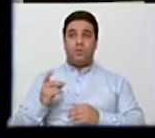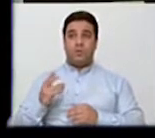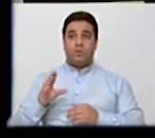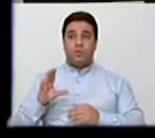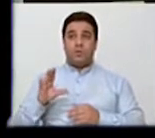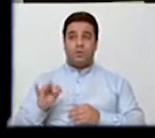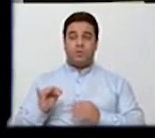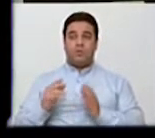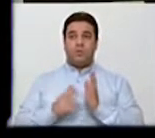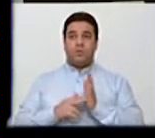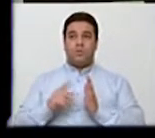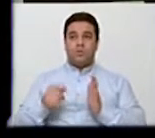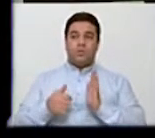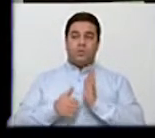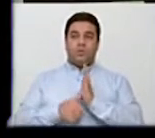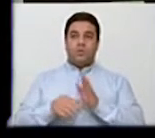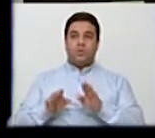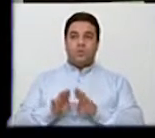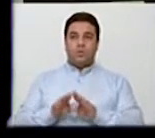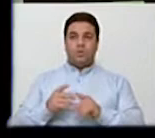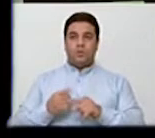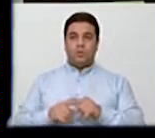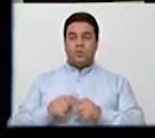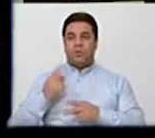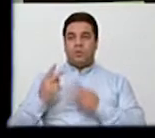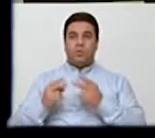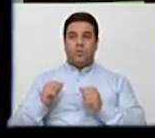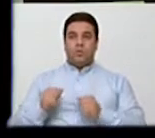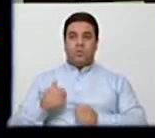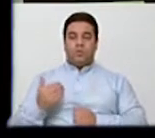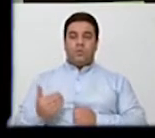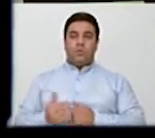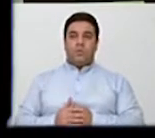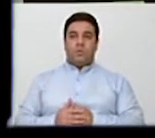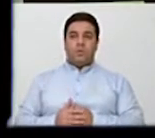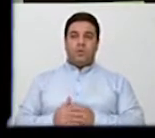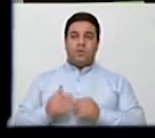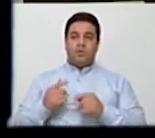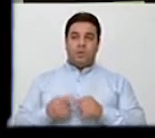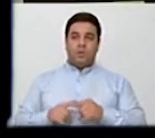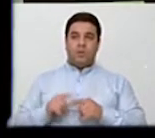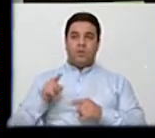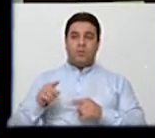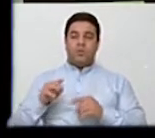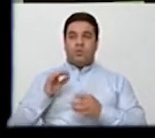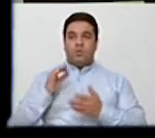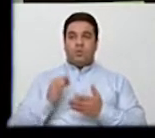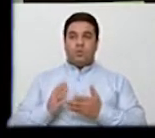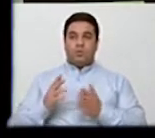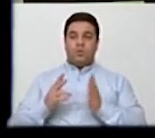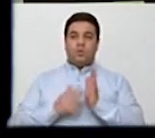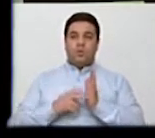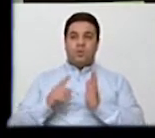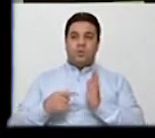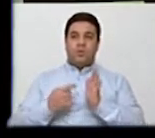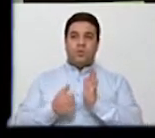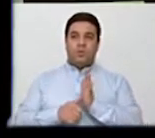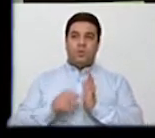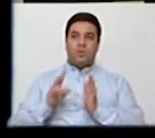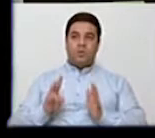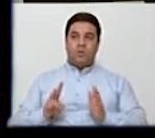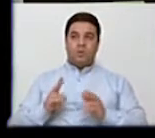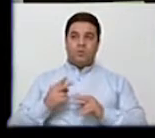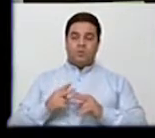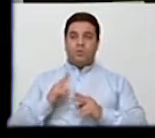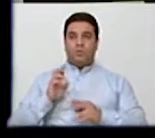konsentratsiyasi 8.6 ga teng ekanligini ko'rishimiz mumkin bo'ladi. Demak, bu testning javobi 8.6, ya'ni